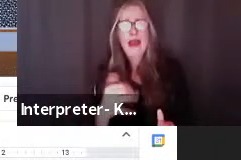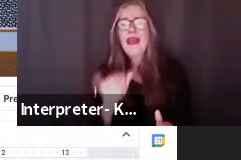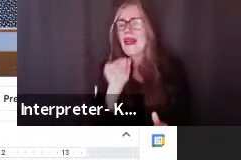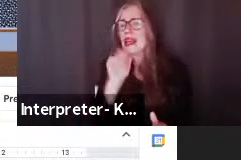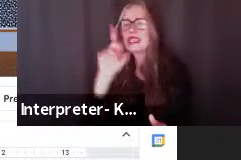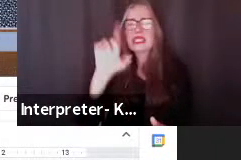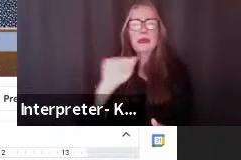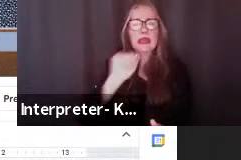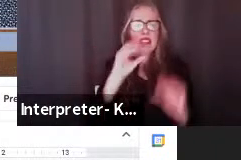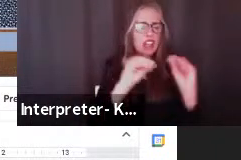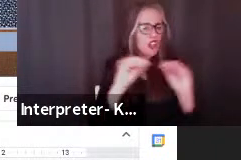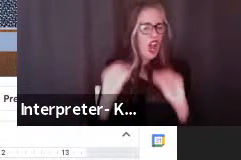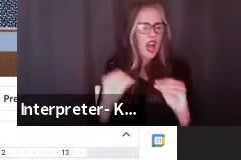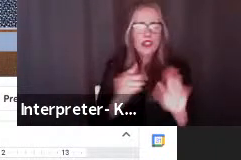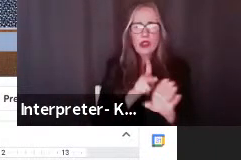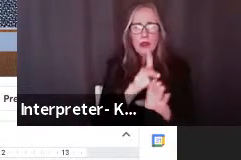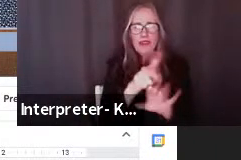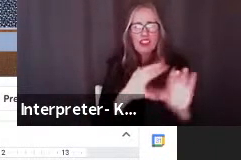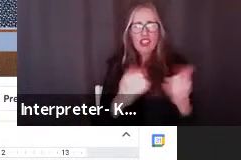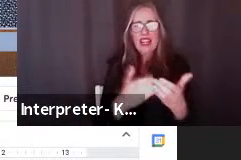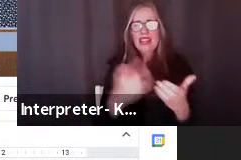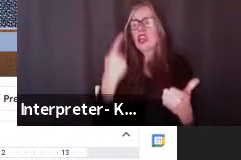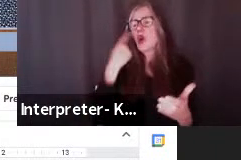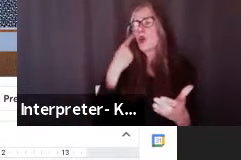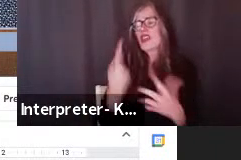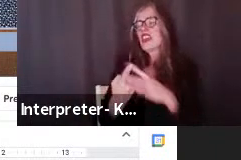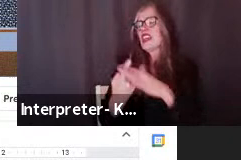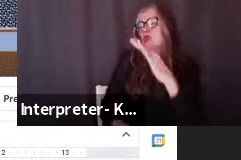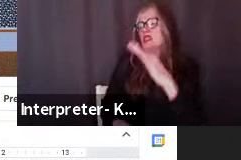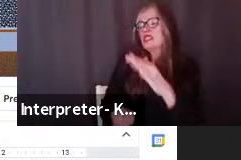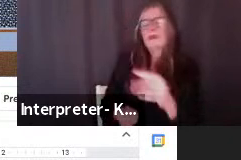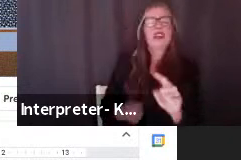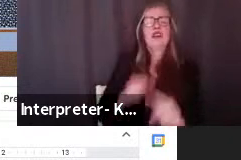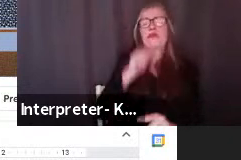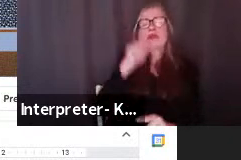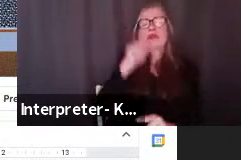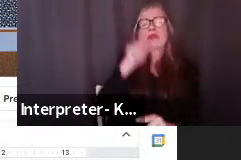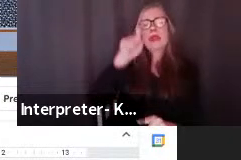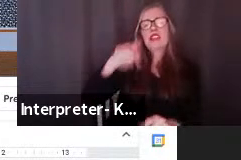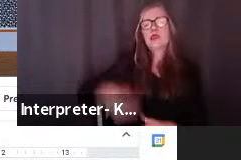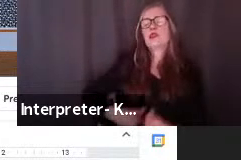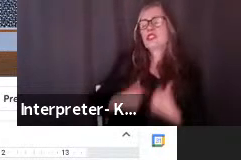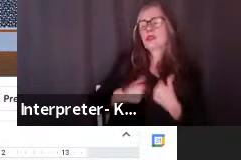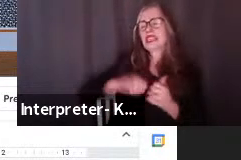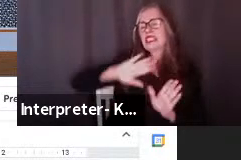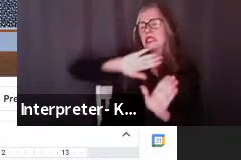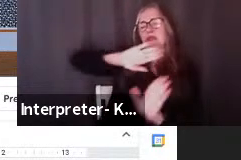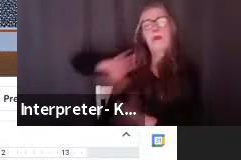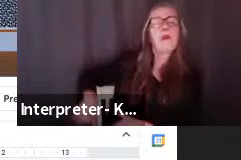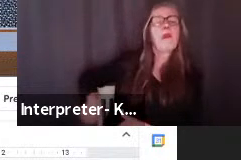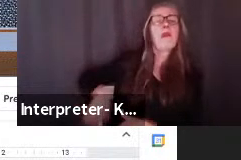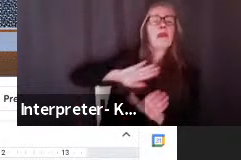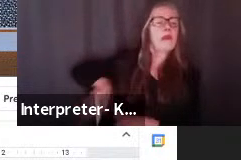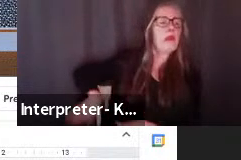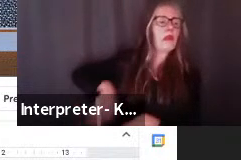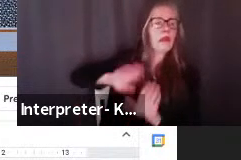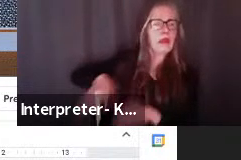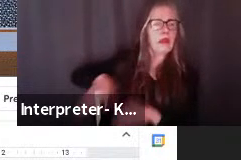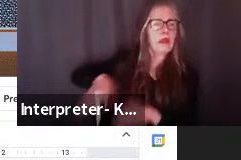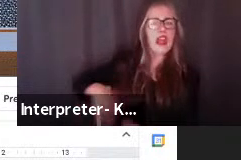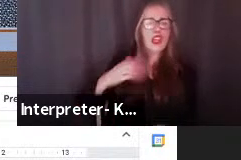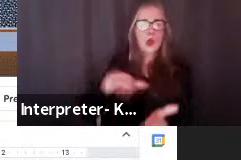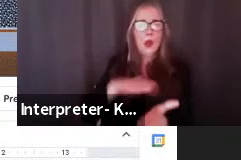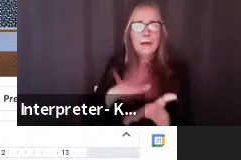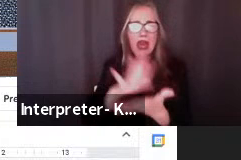taught to the professional class because we disappear them because they're not supposed to exist right and and so you see that so in medical school law